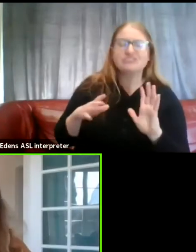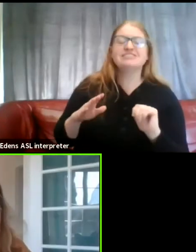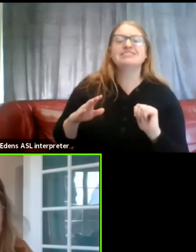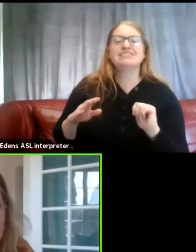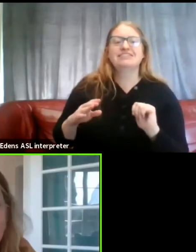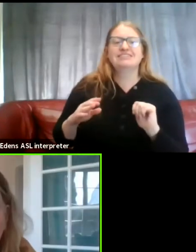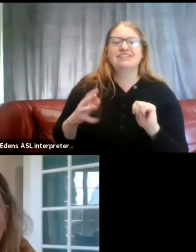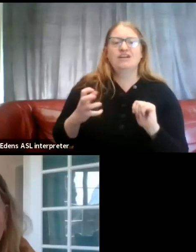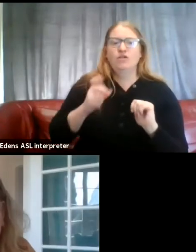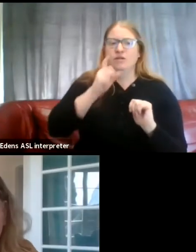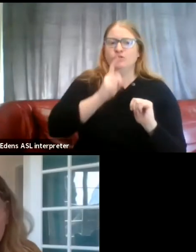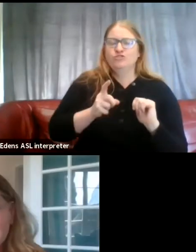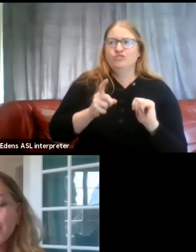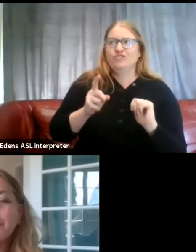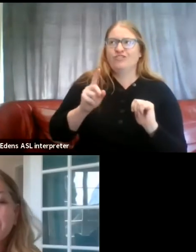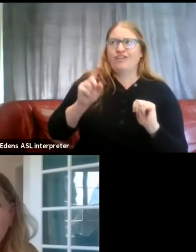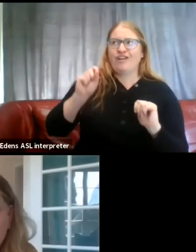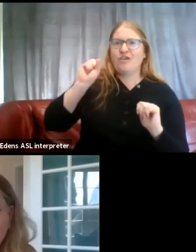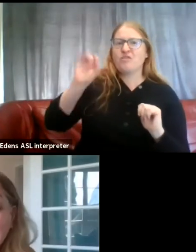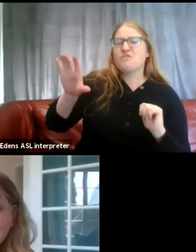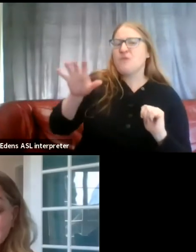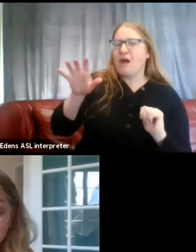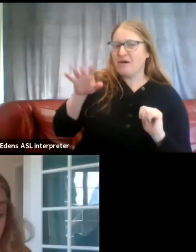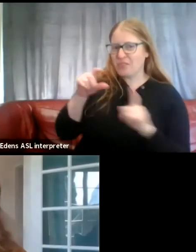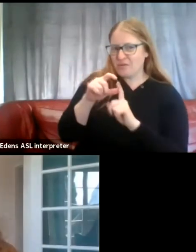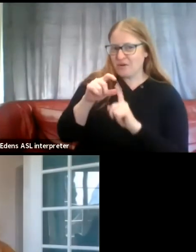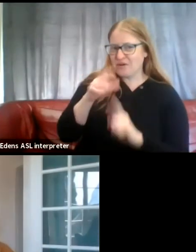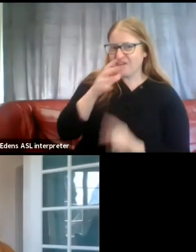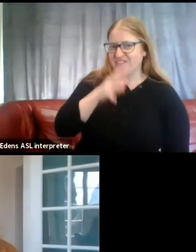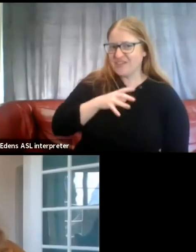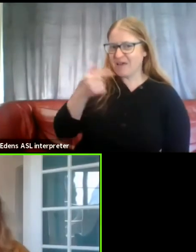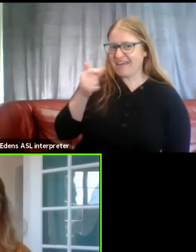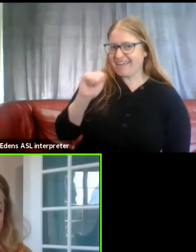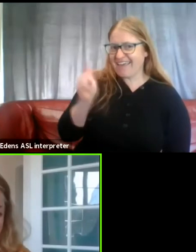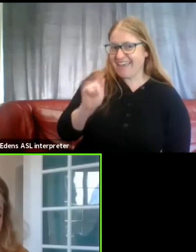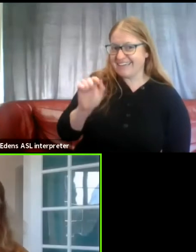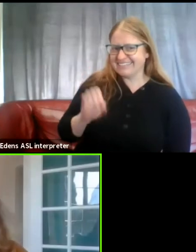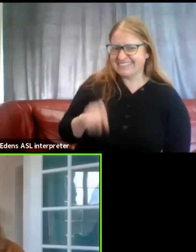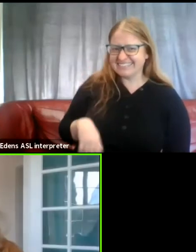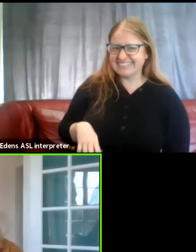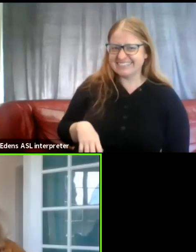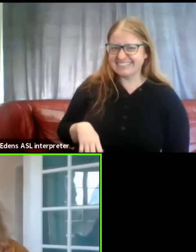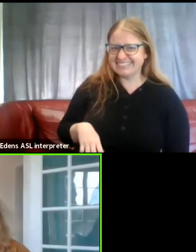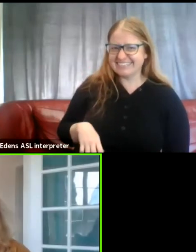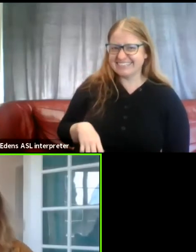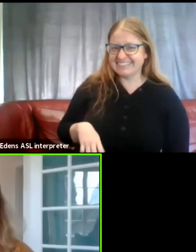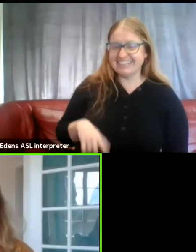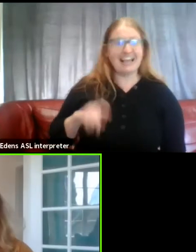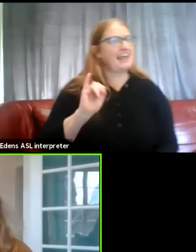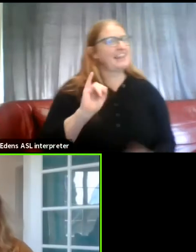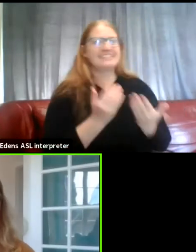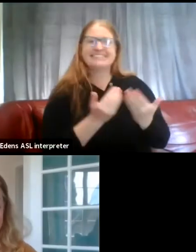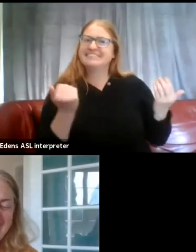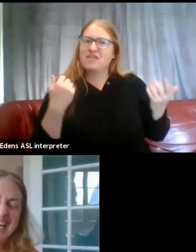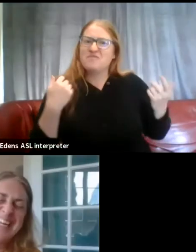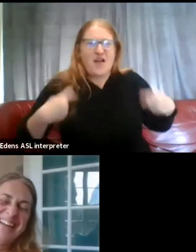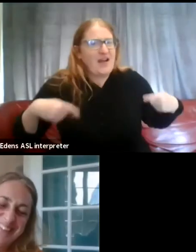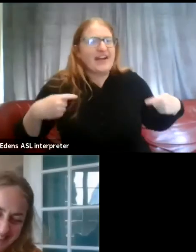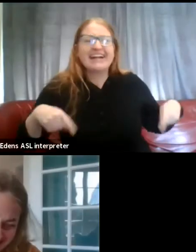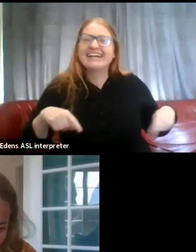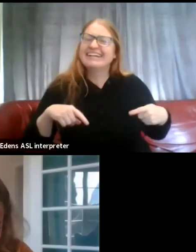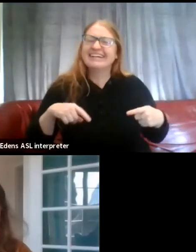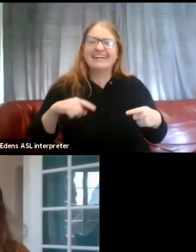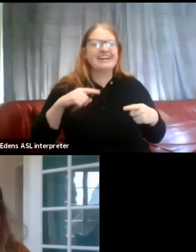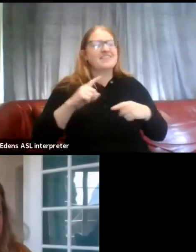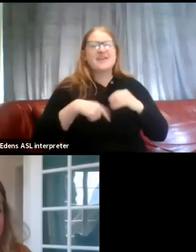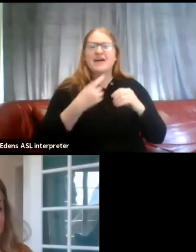I threw in the term female gaze. Yes. We could have a whole separate argument about the female gaze.